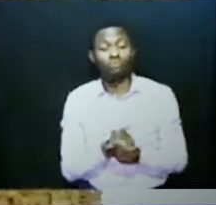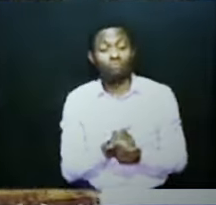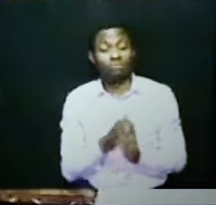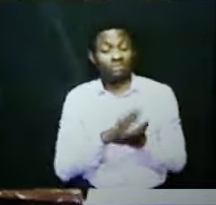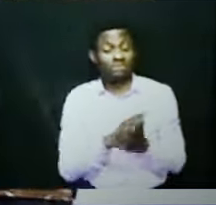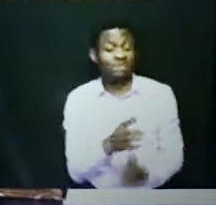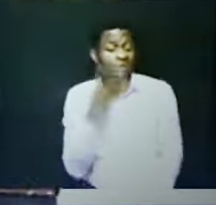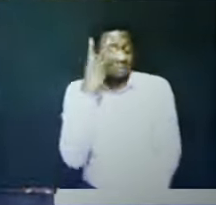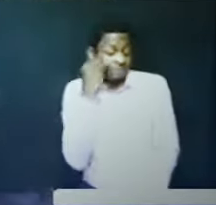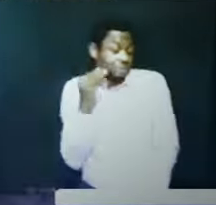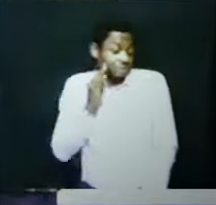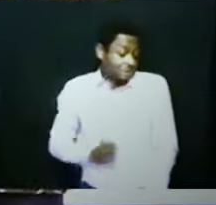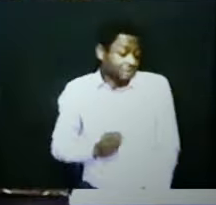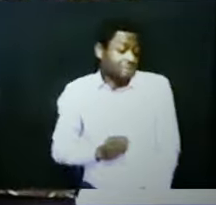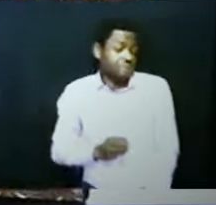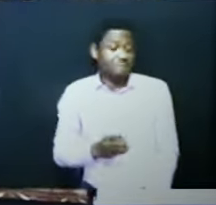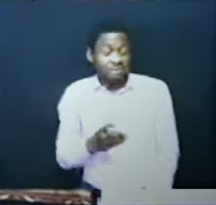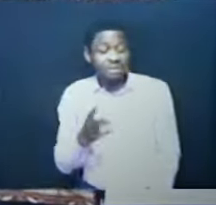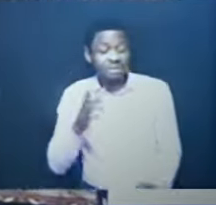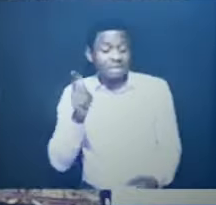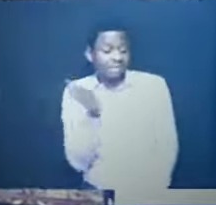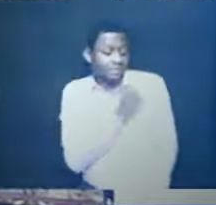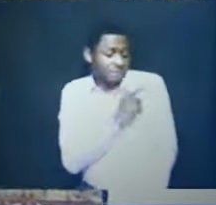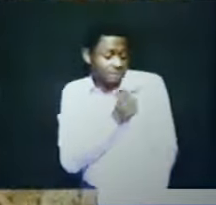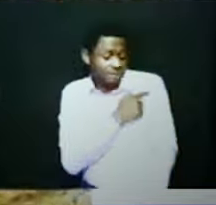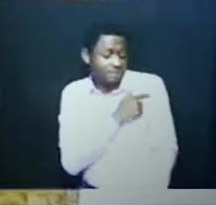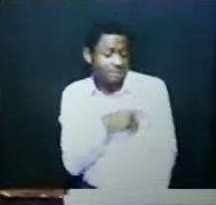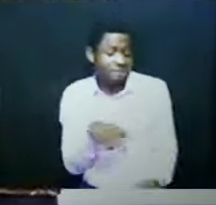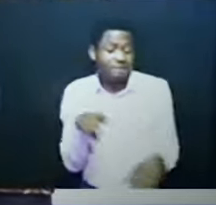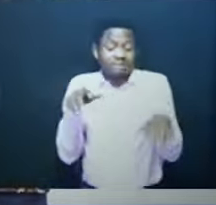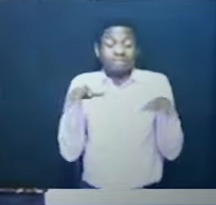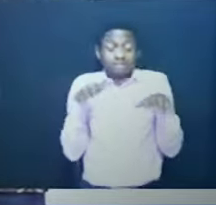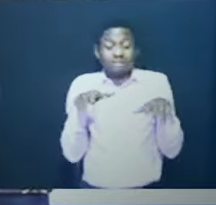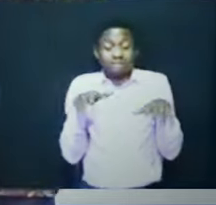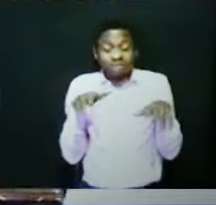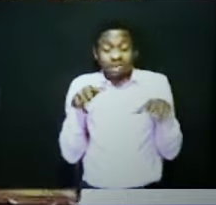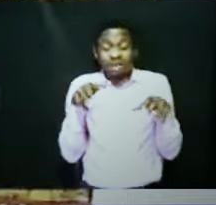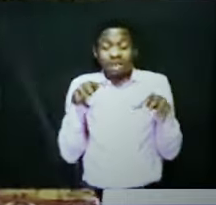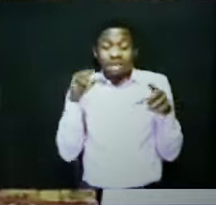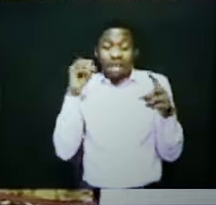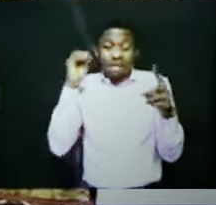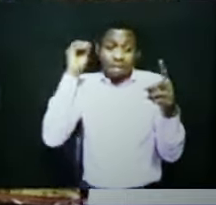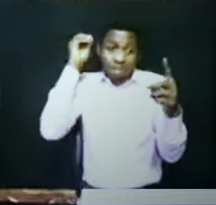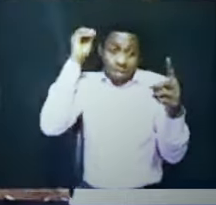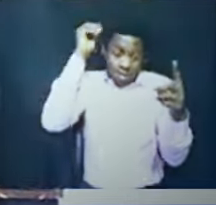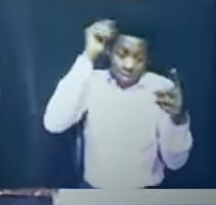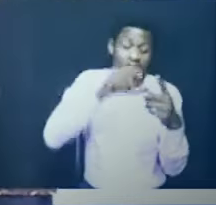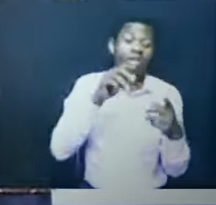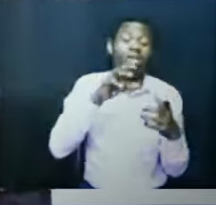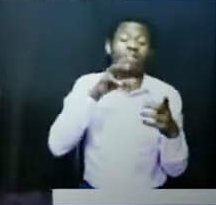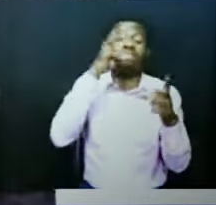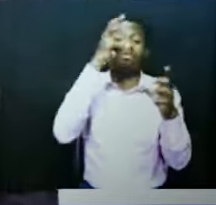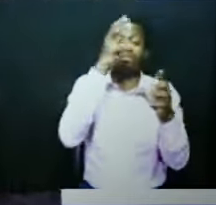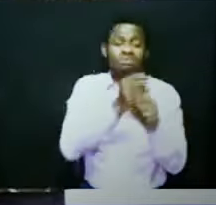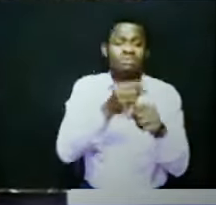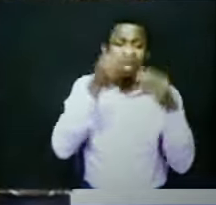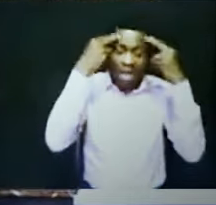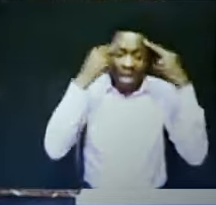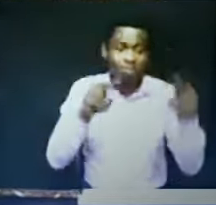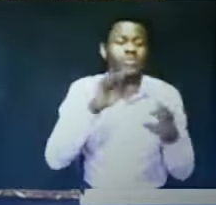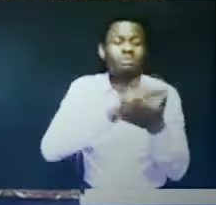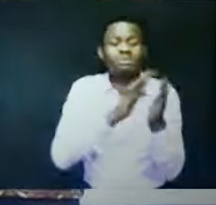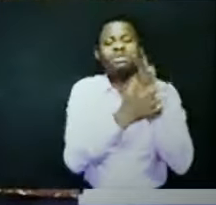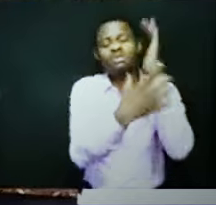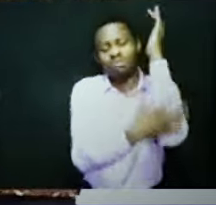will come upon you like a thief. And scarcity as an armed man, like